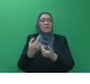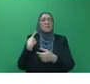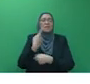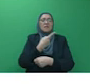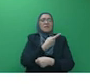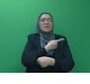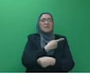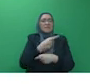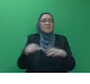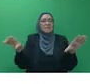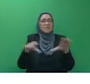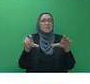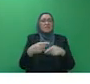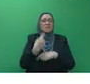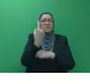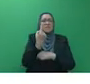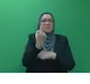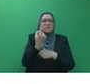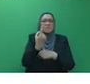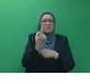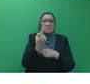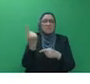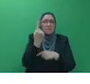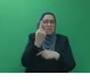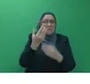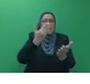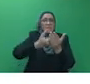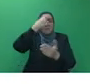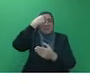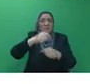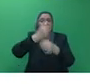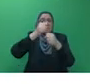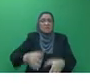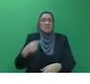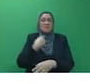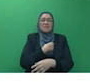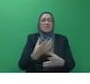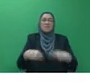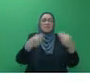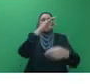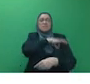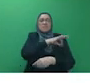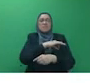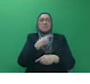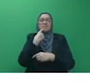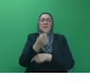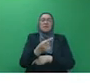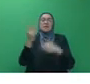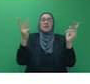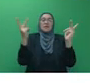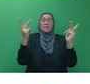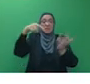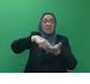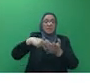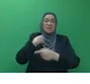perk you know uh on friday or on thursday okay this thursday we work until 4 pm so 4 pm everybody stop